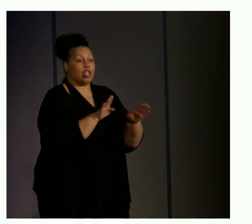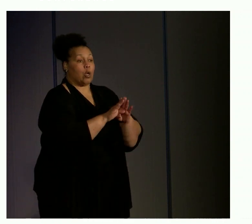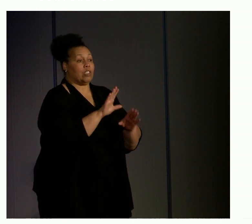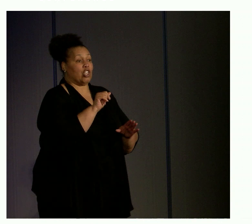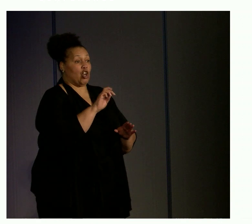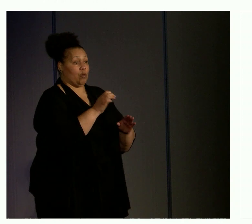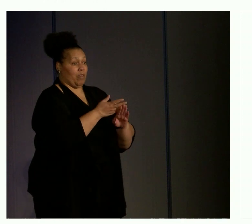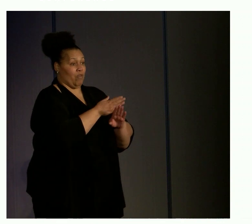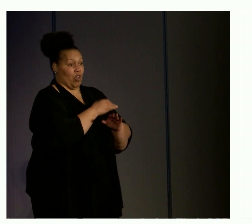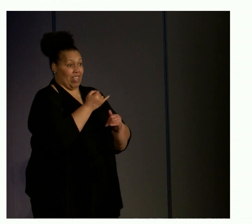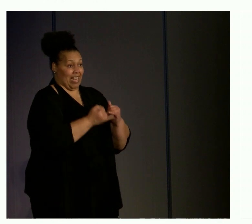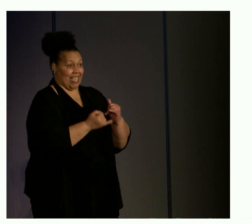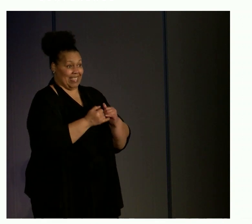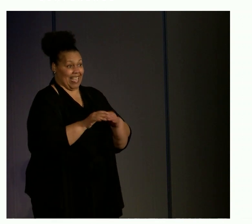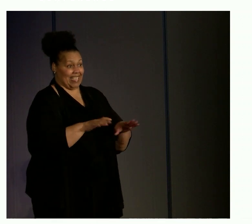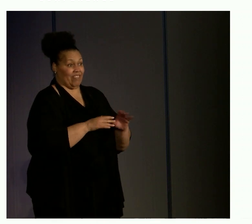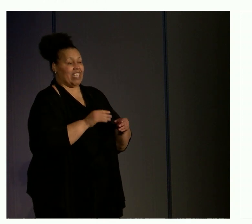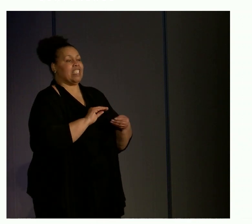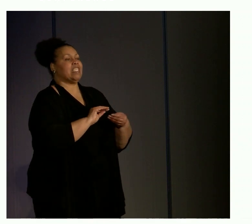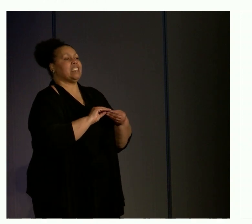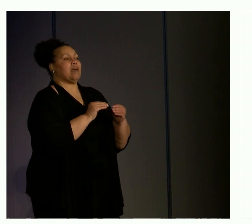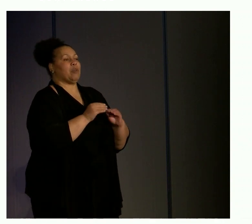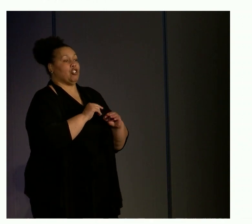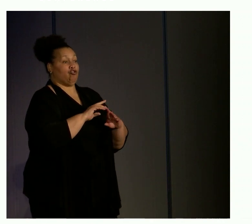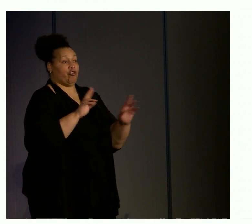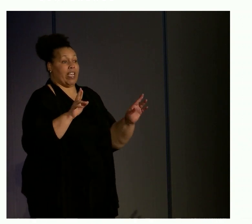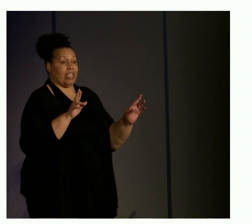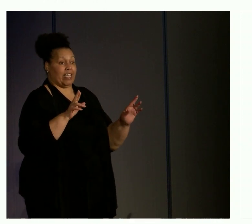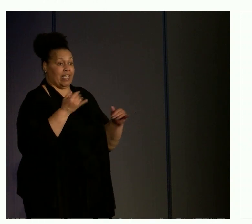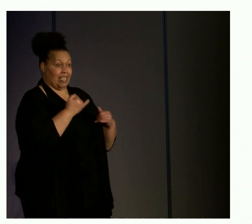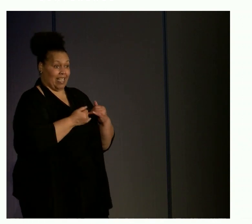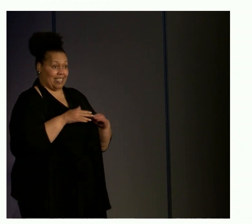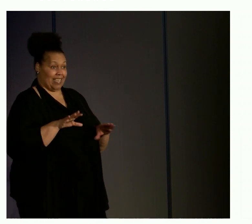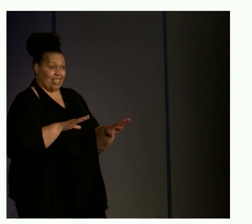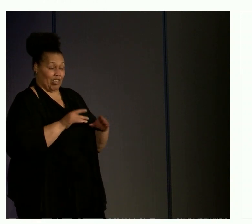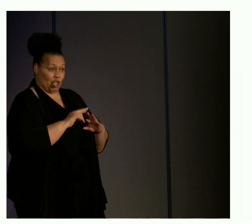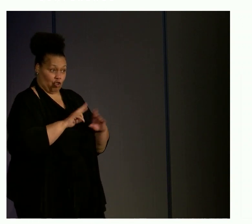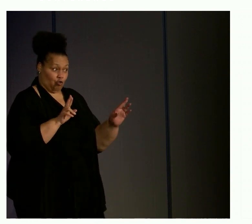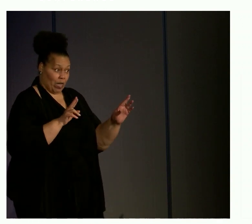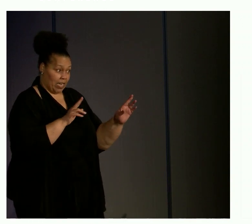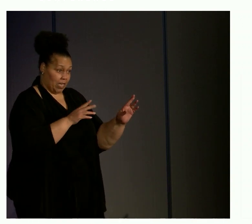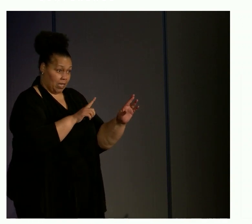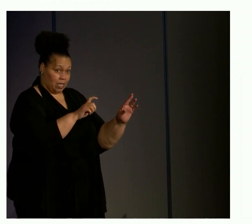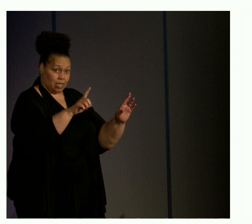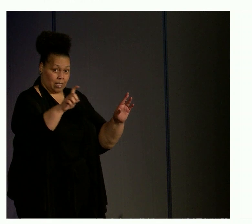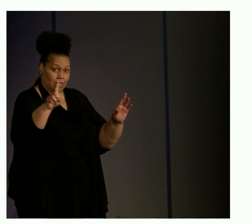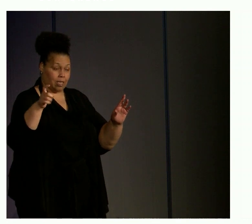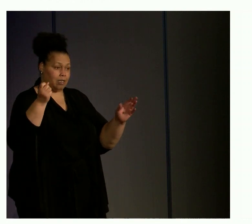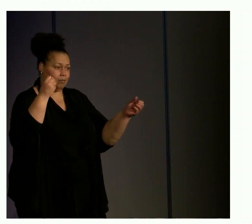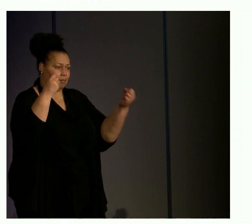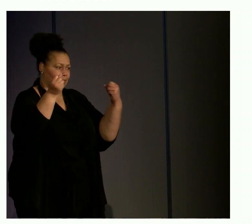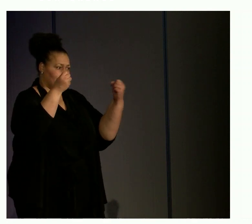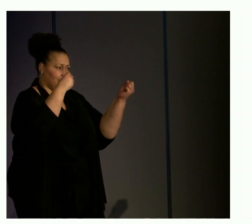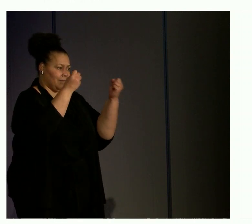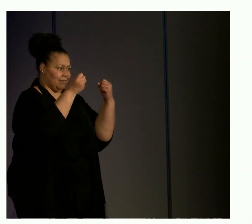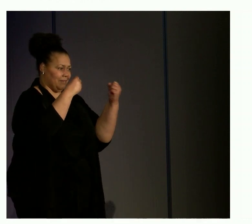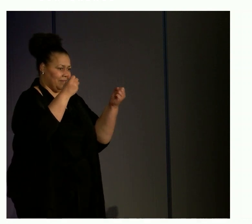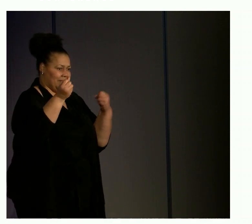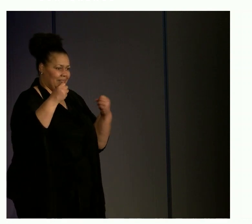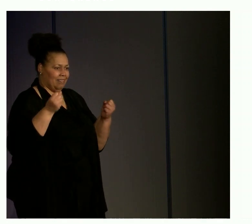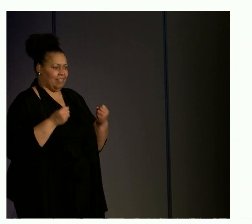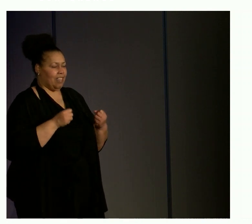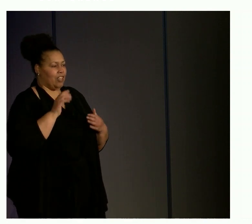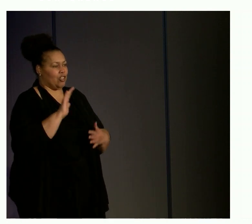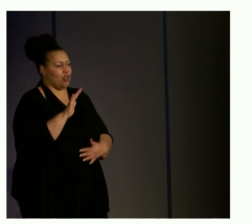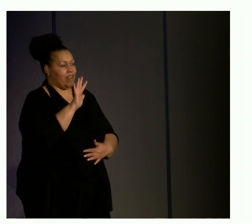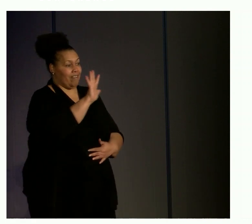activity. So it's numbers. And are you ready for a last activity? Yes, okay. So you will take